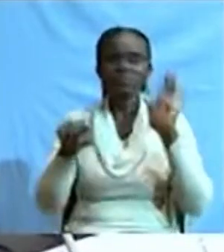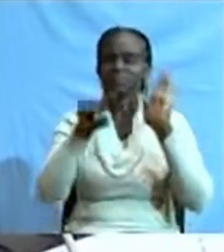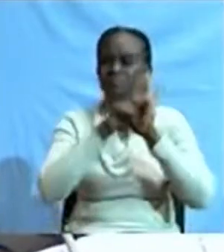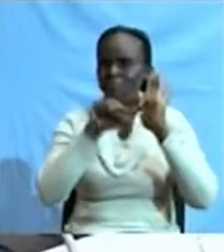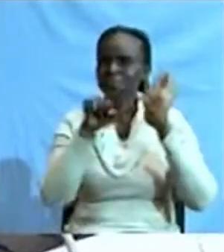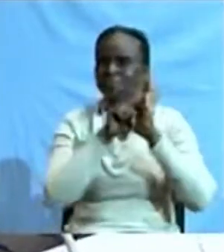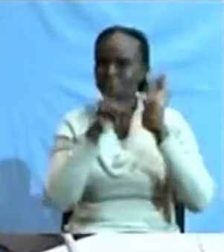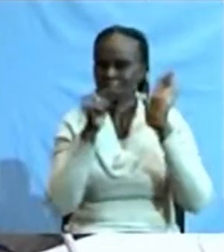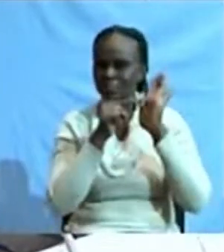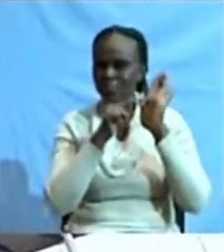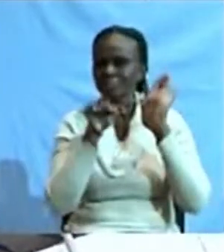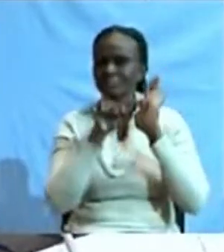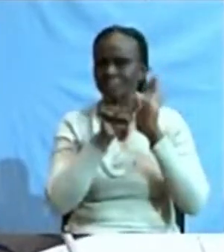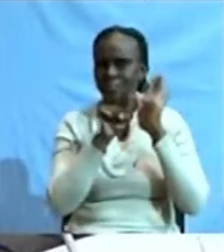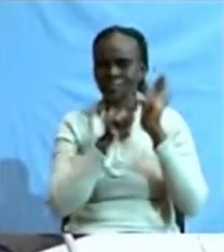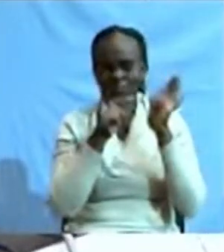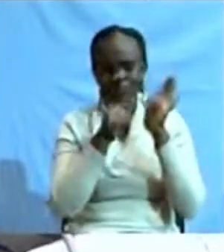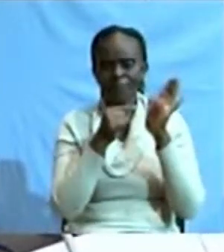negative